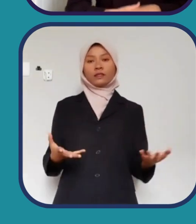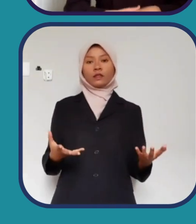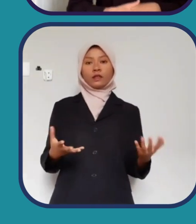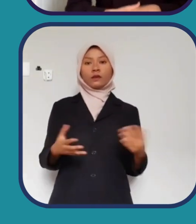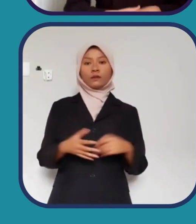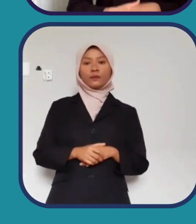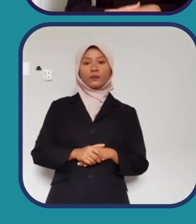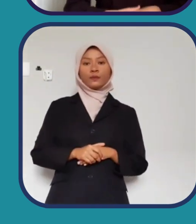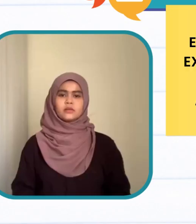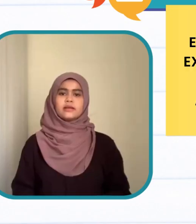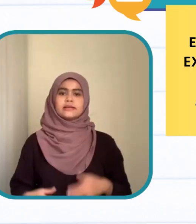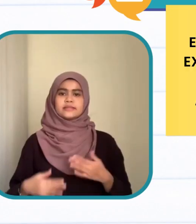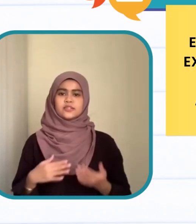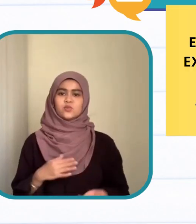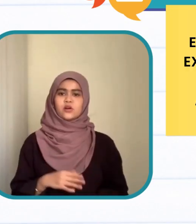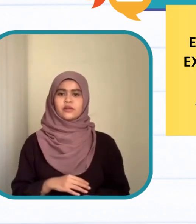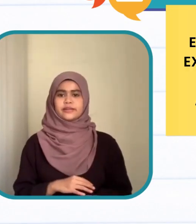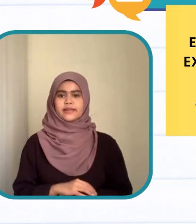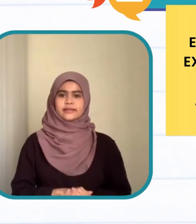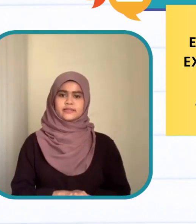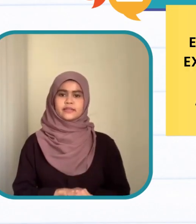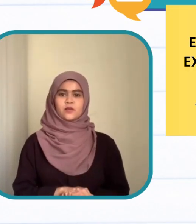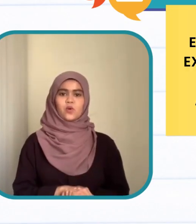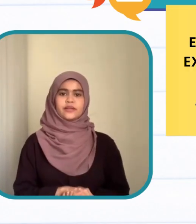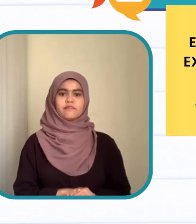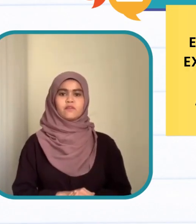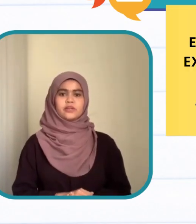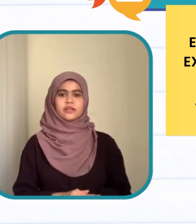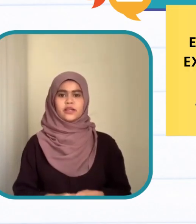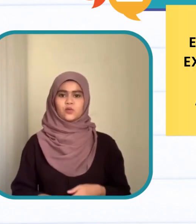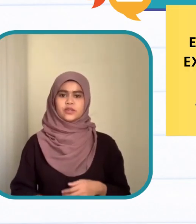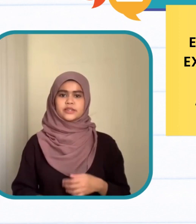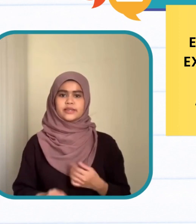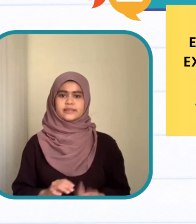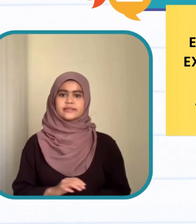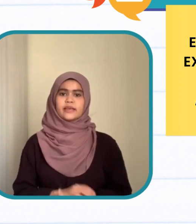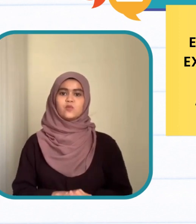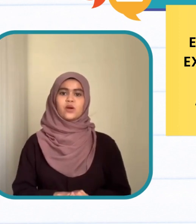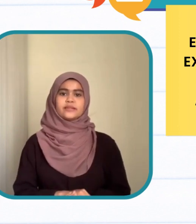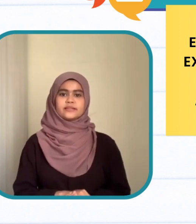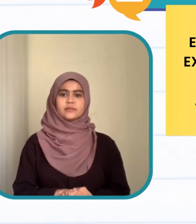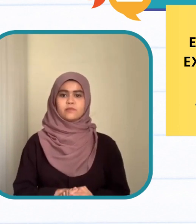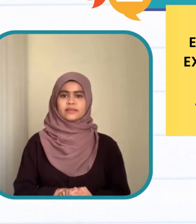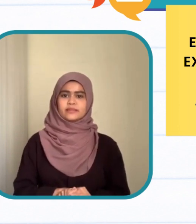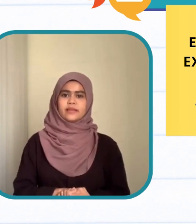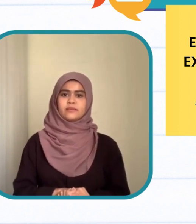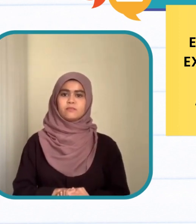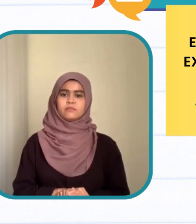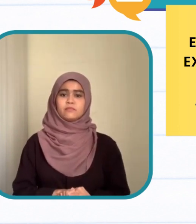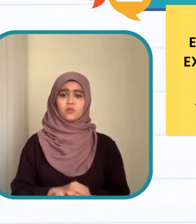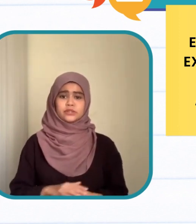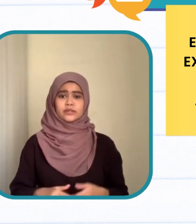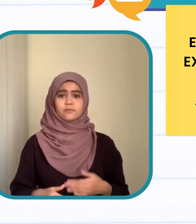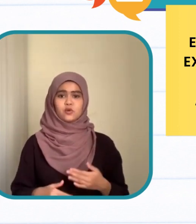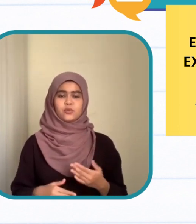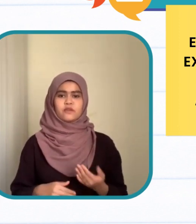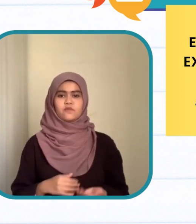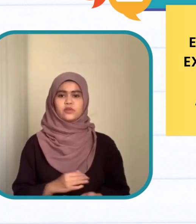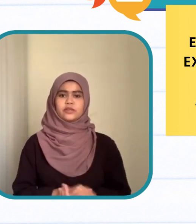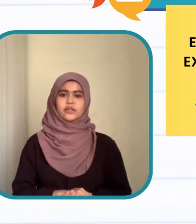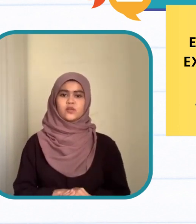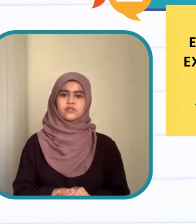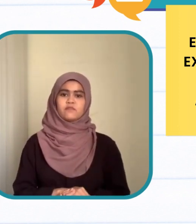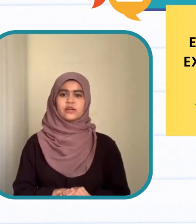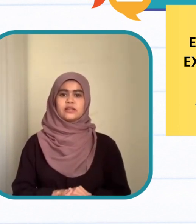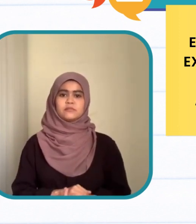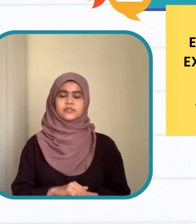to master. Since we already understand what a foreign language is and what is the best and most appropriate